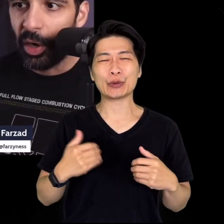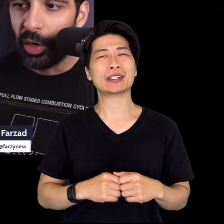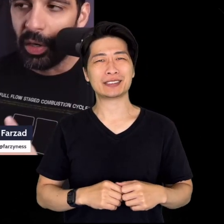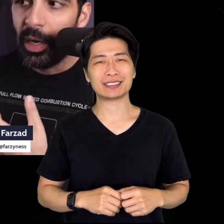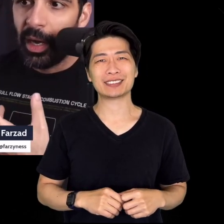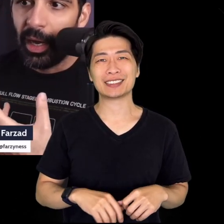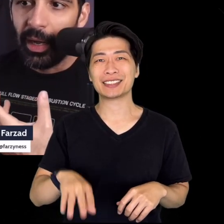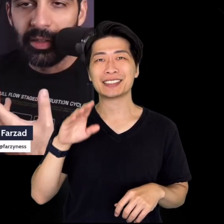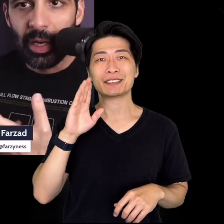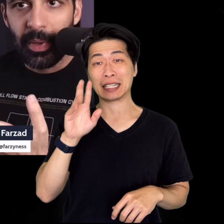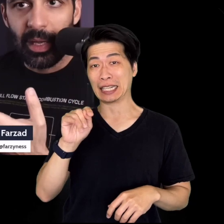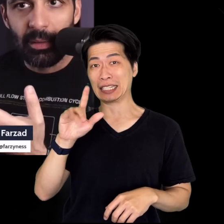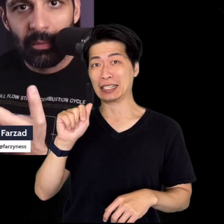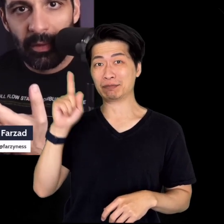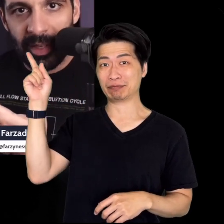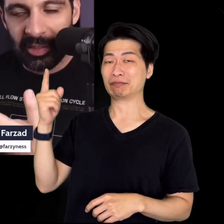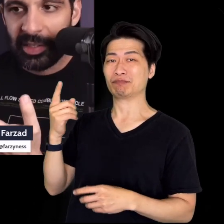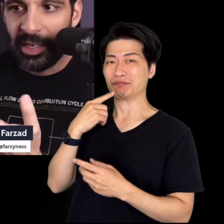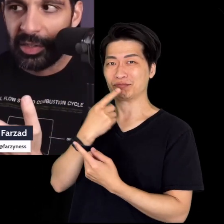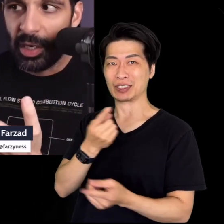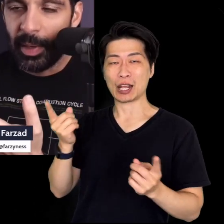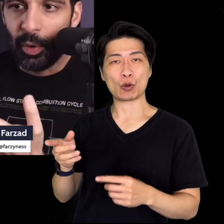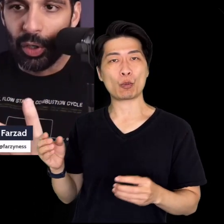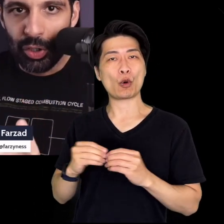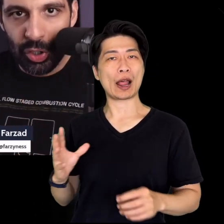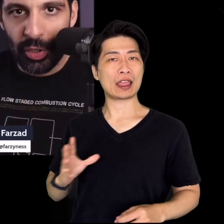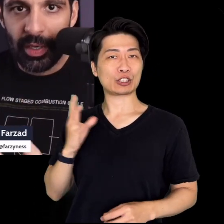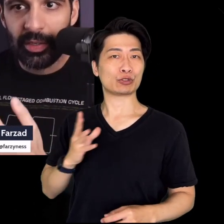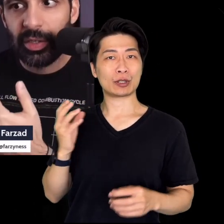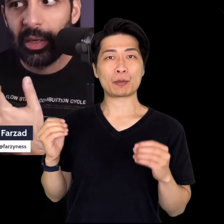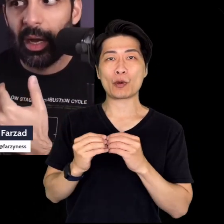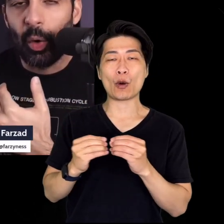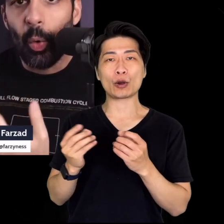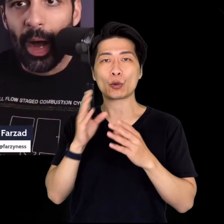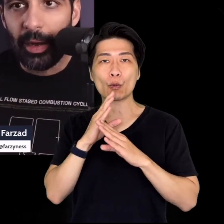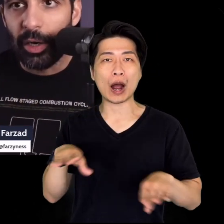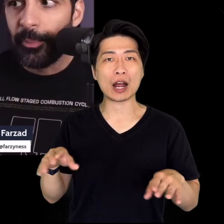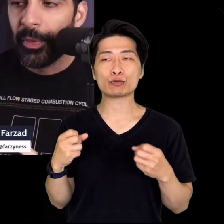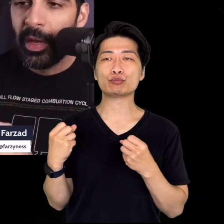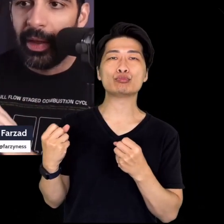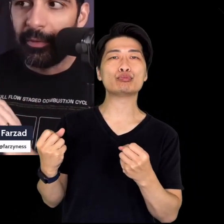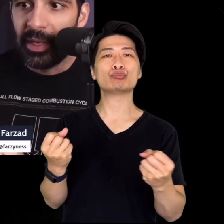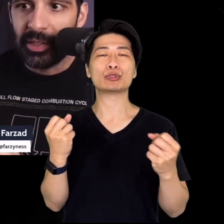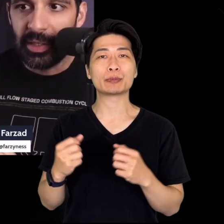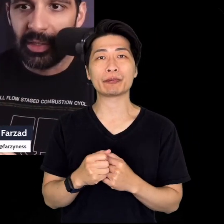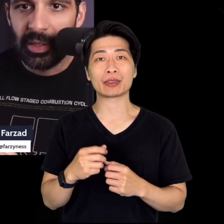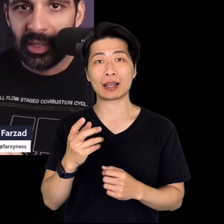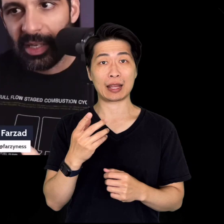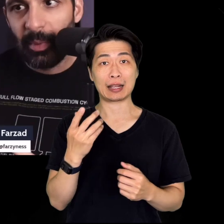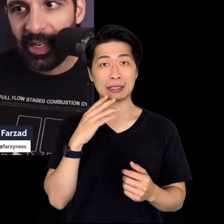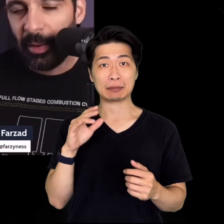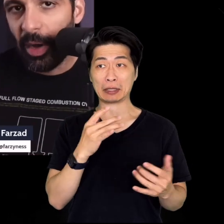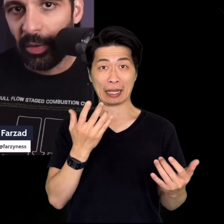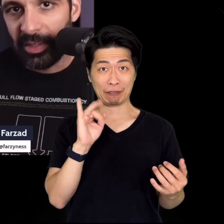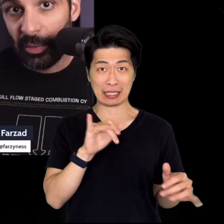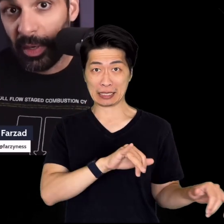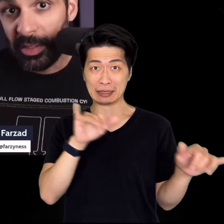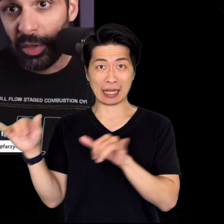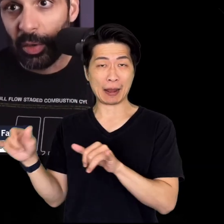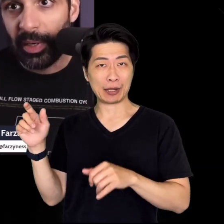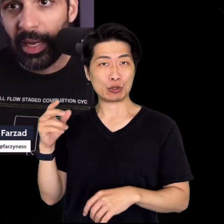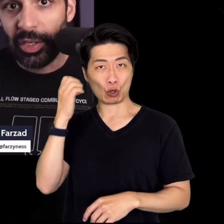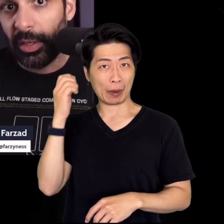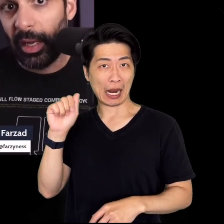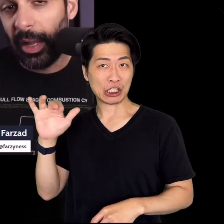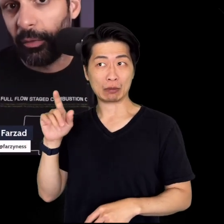of the car. It's going to be, Tesla says it's going to be more luxurious, quieter. And if this is the same exact model as the ones